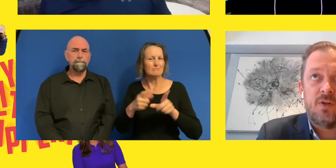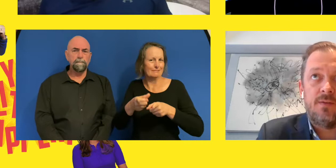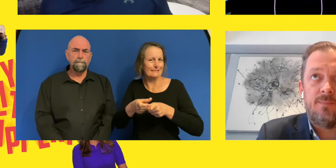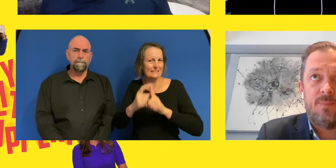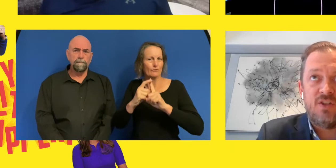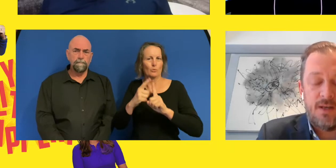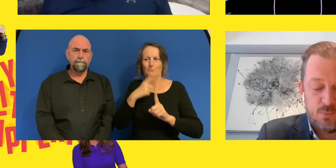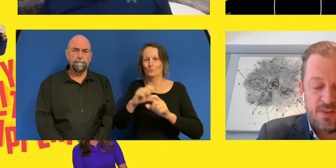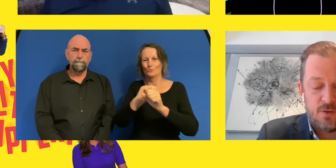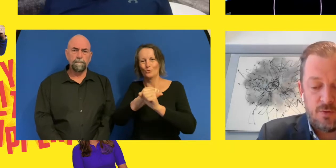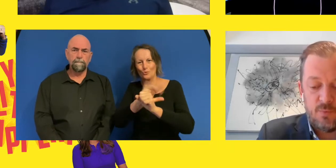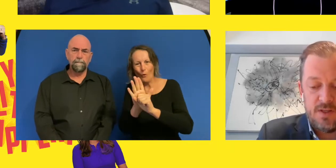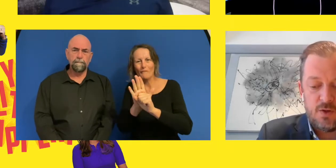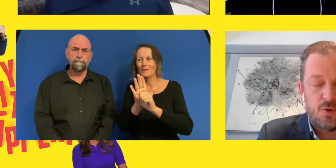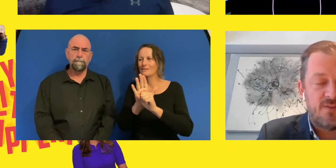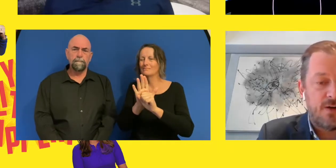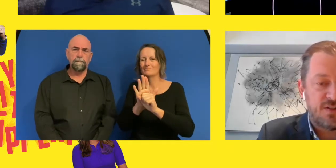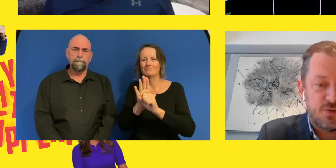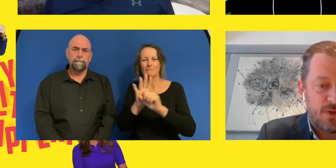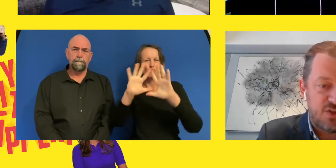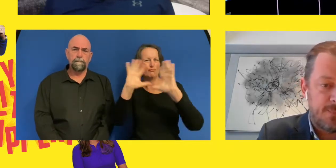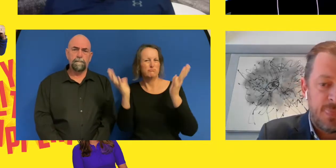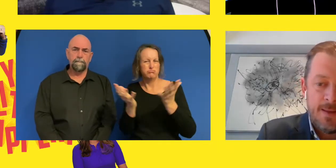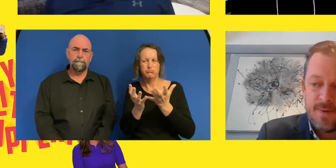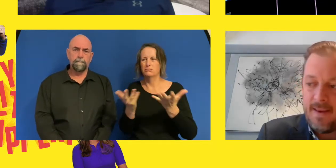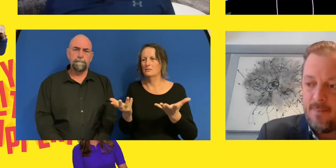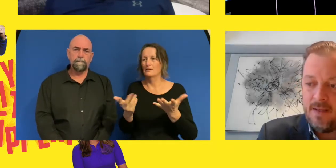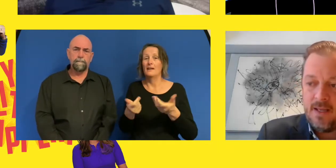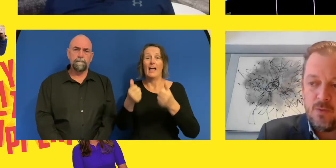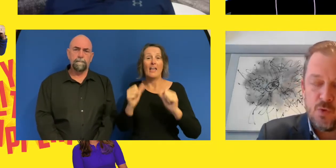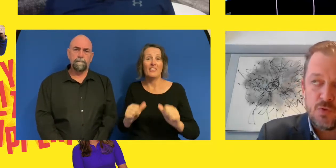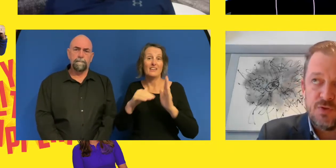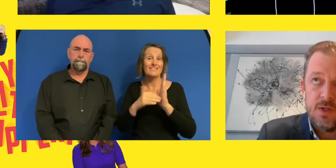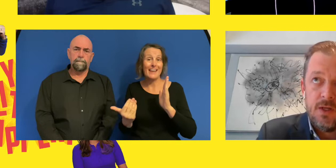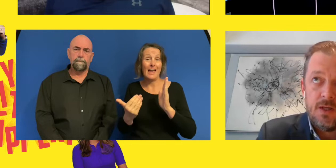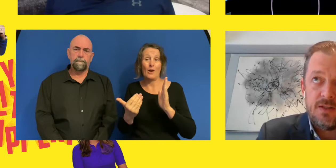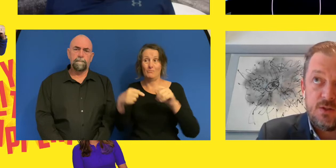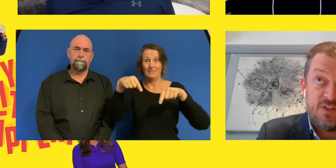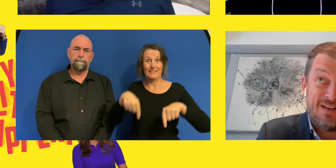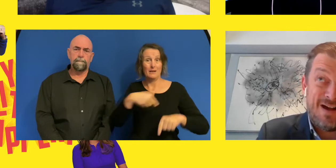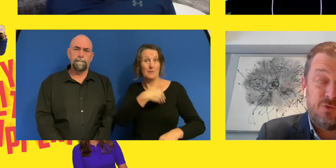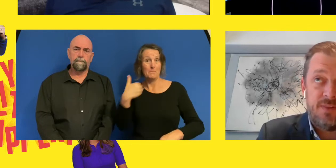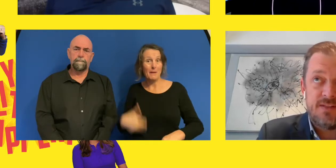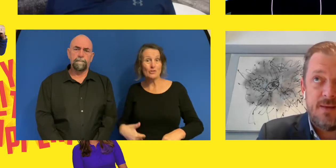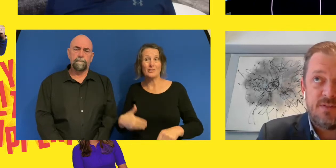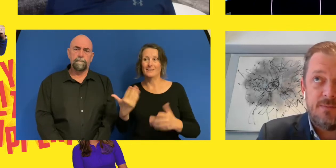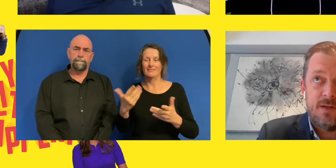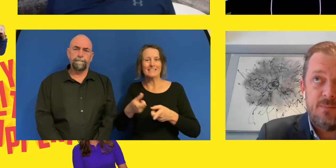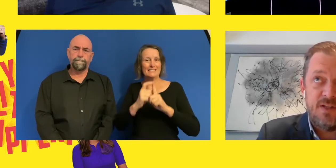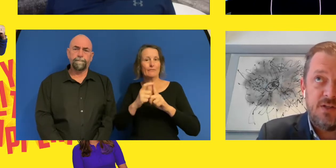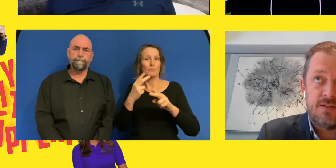years, particularly, been challenging with the coronavirus situation, pandemic, and of course, the situation now during these